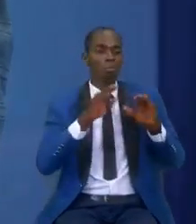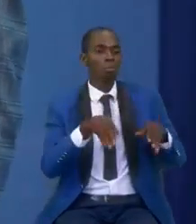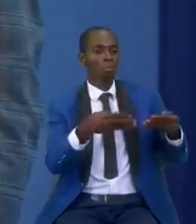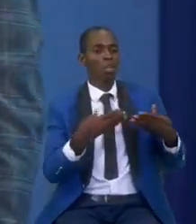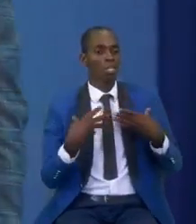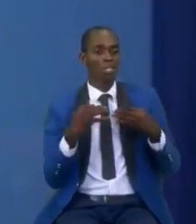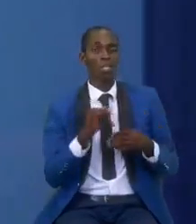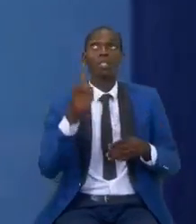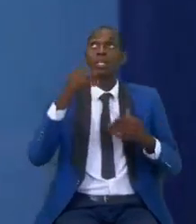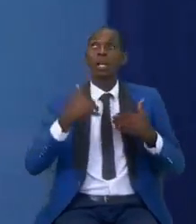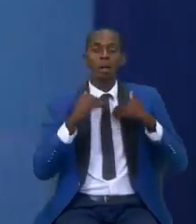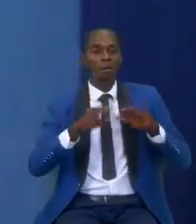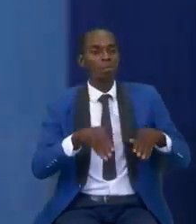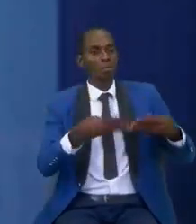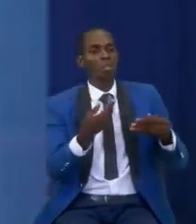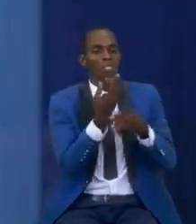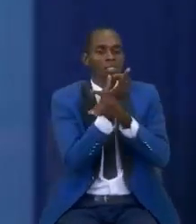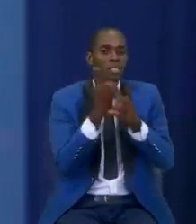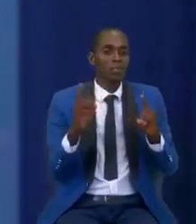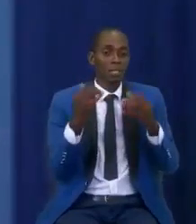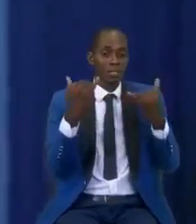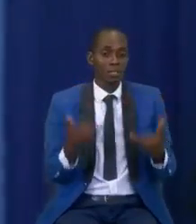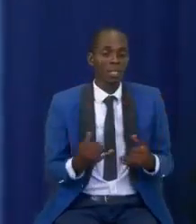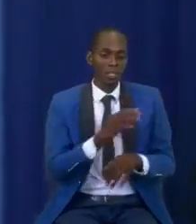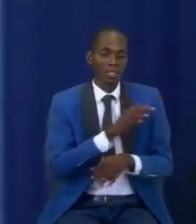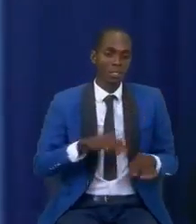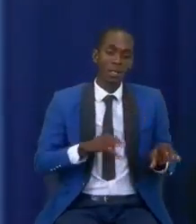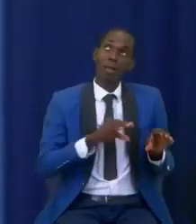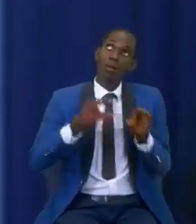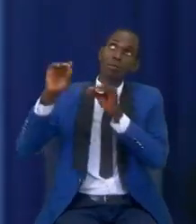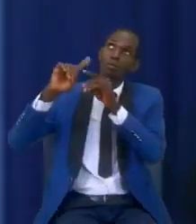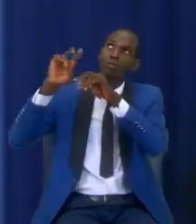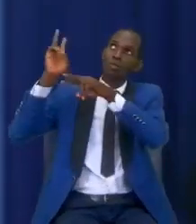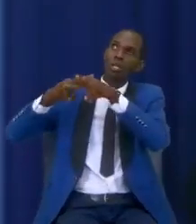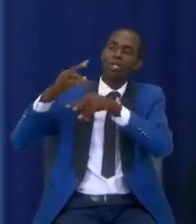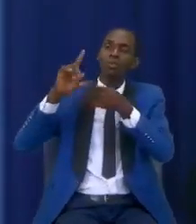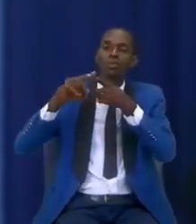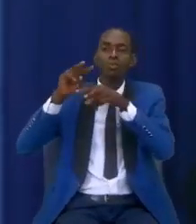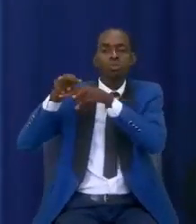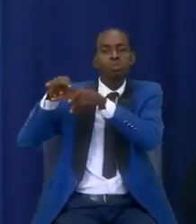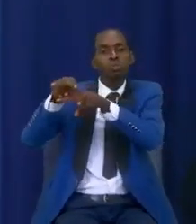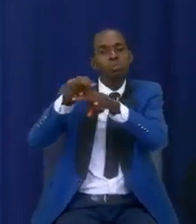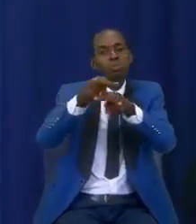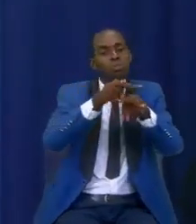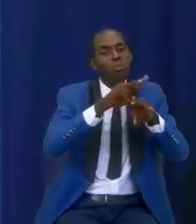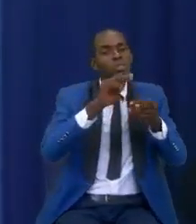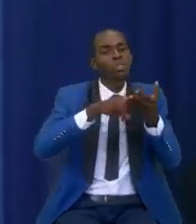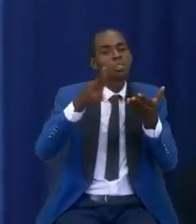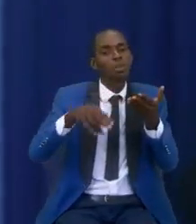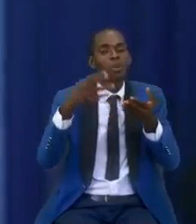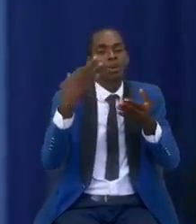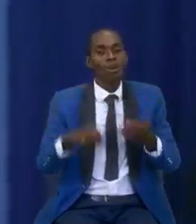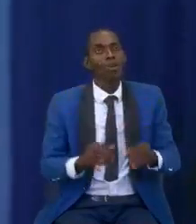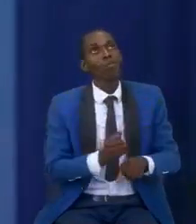to watch the result of Calvary and the result of what he has done. And so we're told in verse